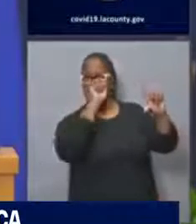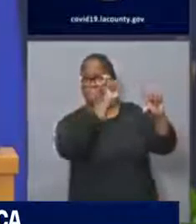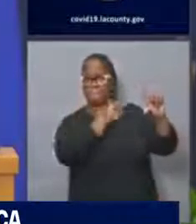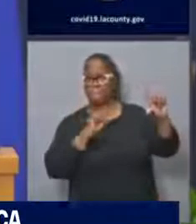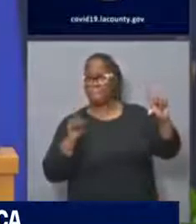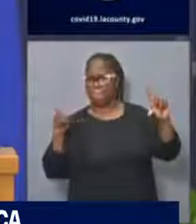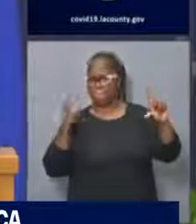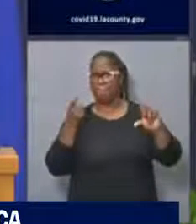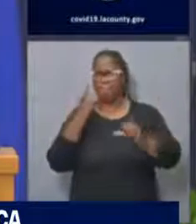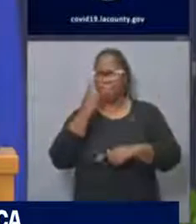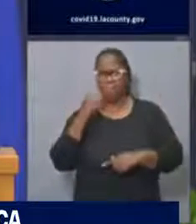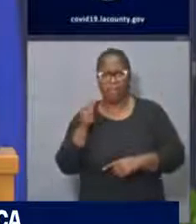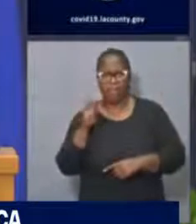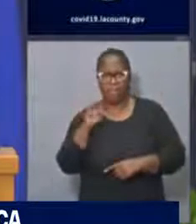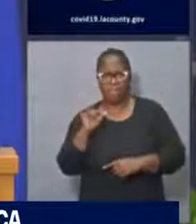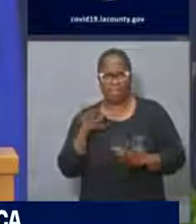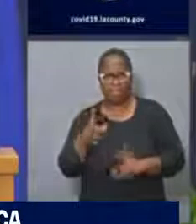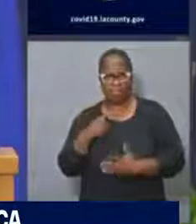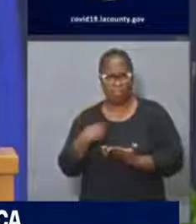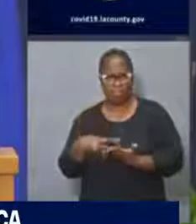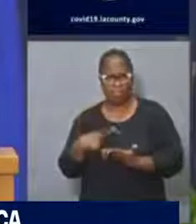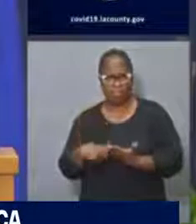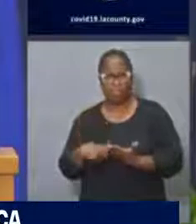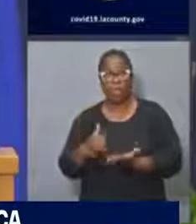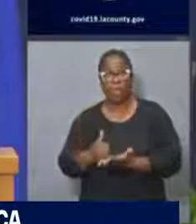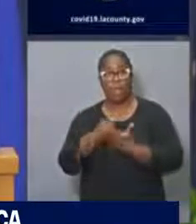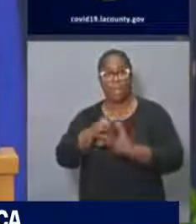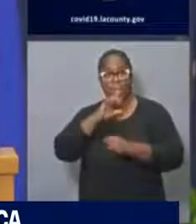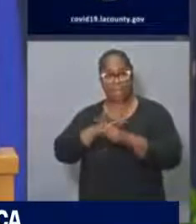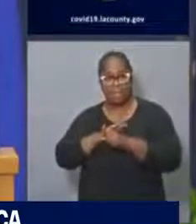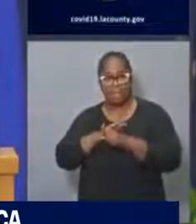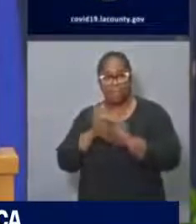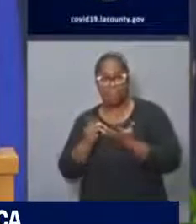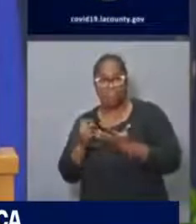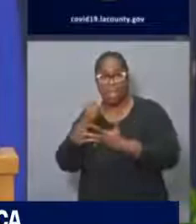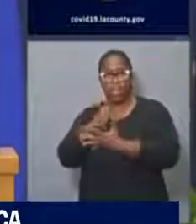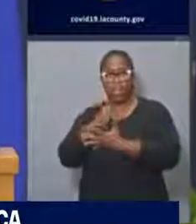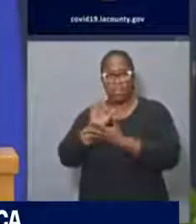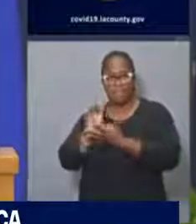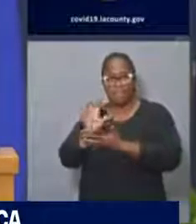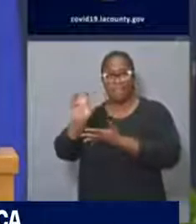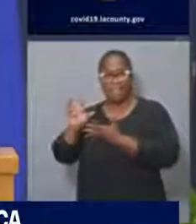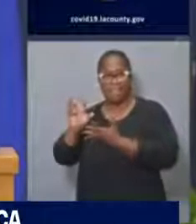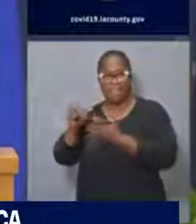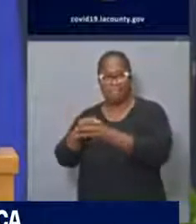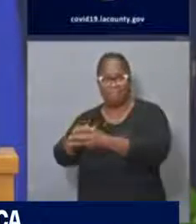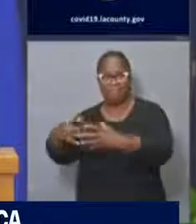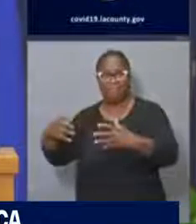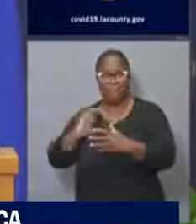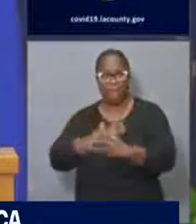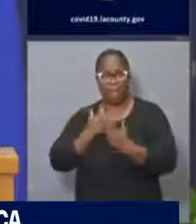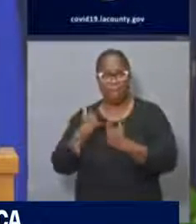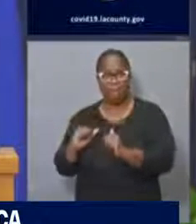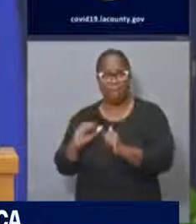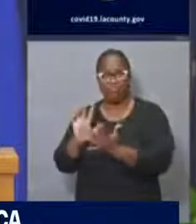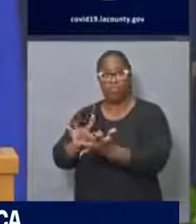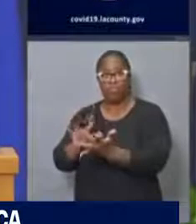commit, prioritize, invest, and expand these efforts to reach our most vulnerable